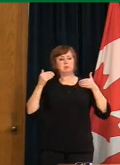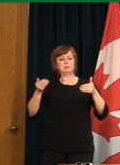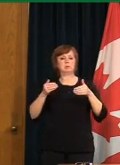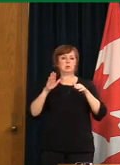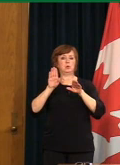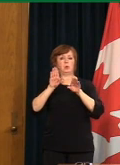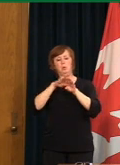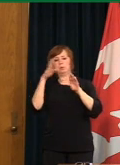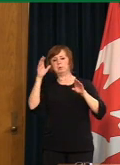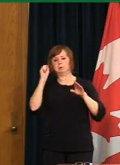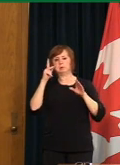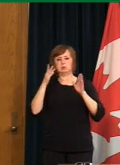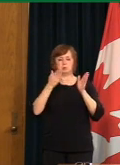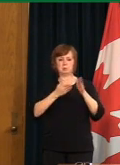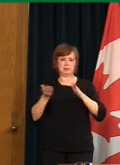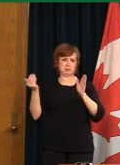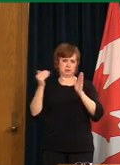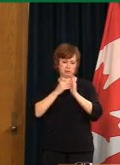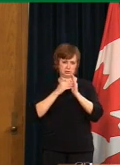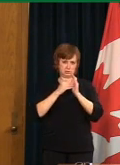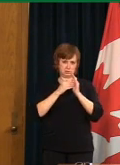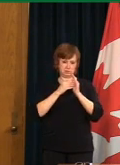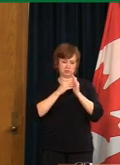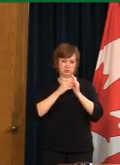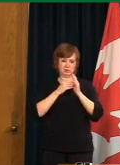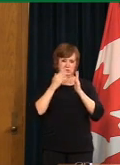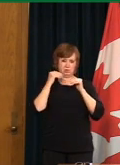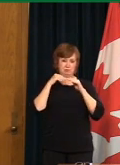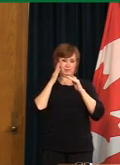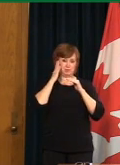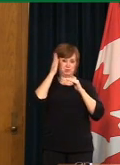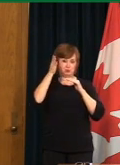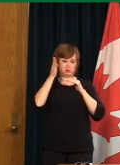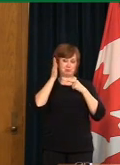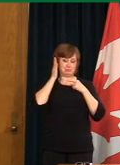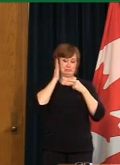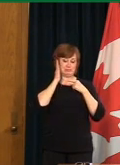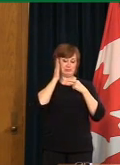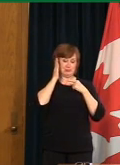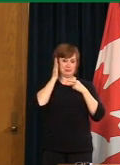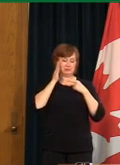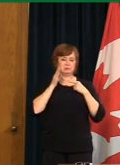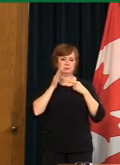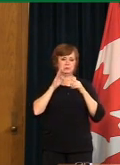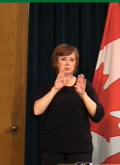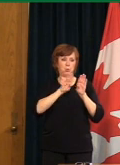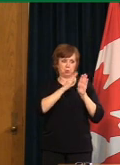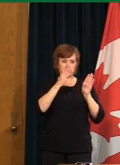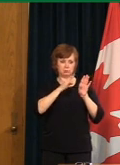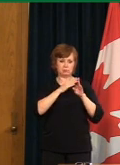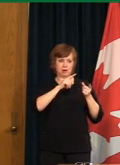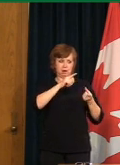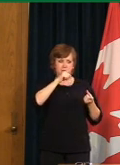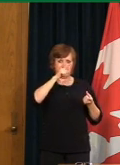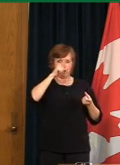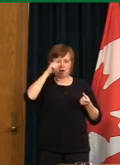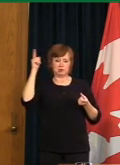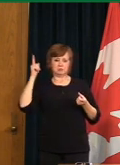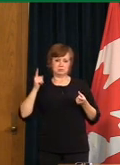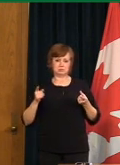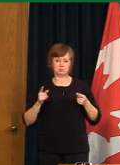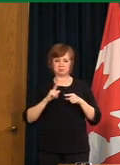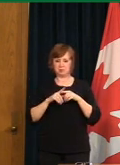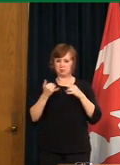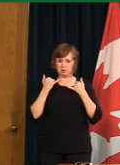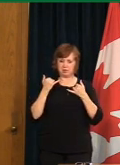hopefully in the future start to get back to not only playing our youth athletics, but opening up some of these other areas as well. But the fact of the matter is